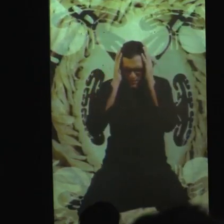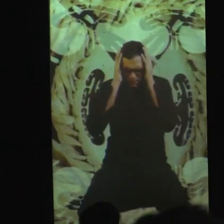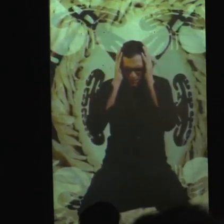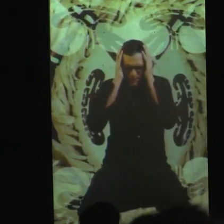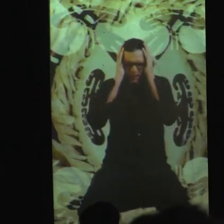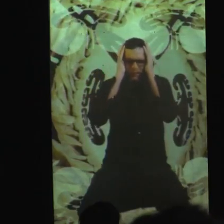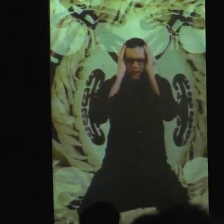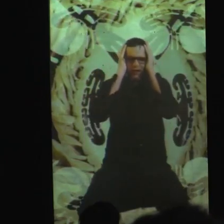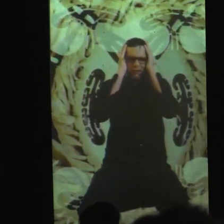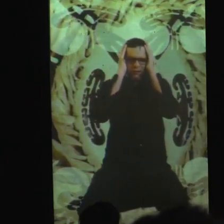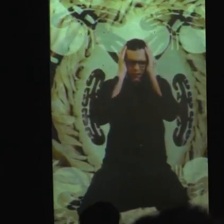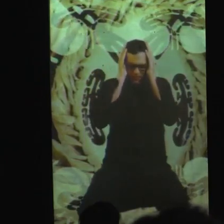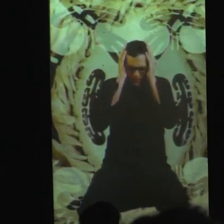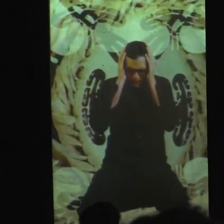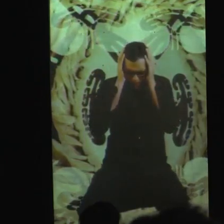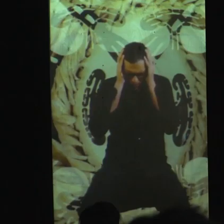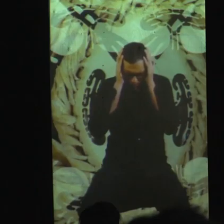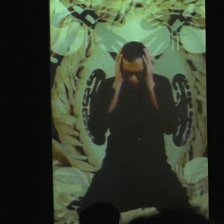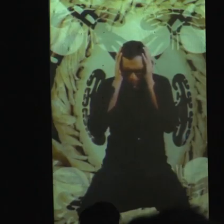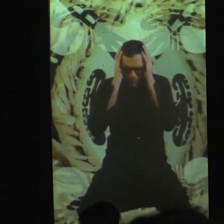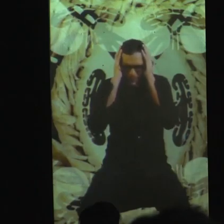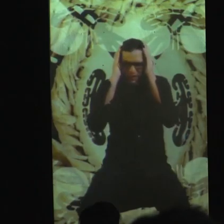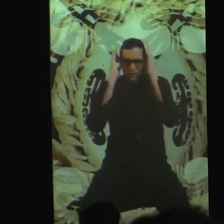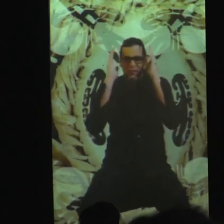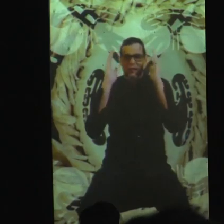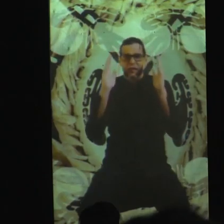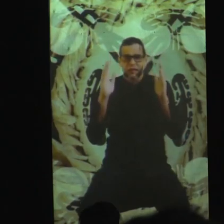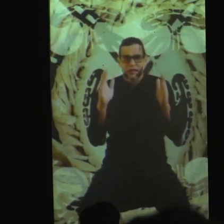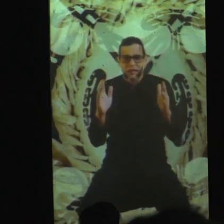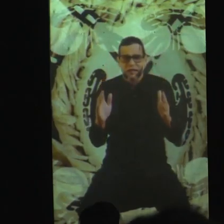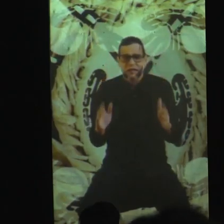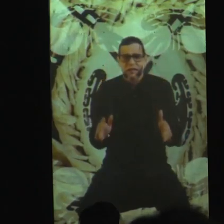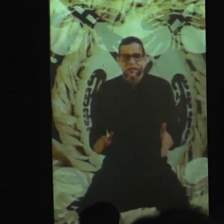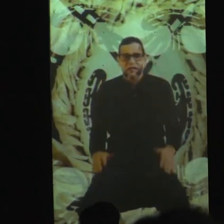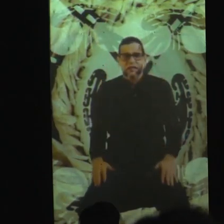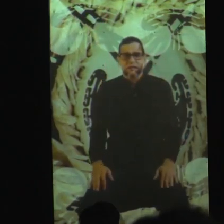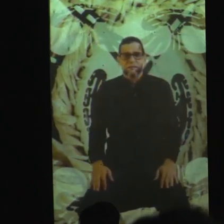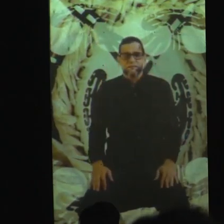sleep? Beldam. Beldam. Beldam.